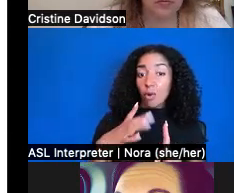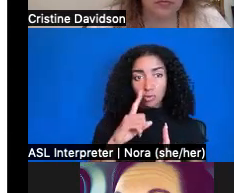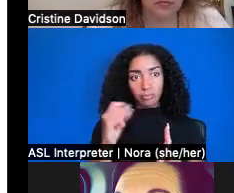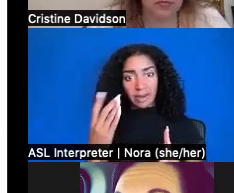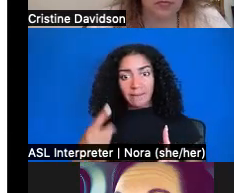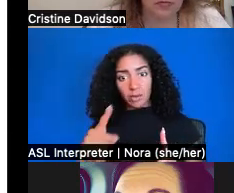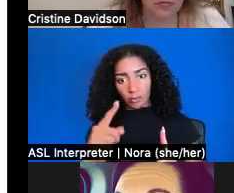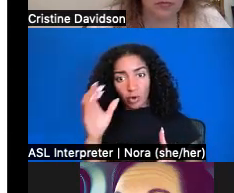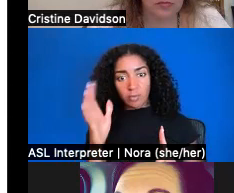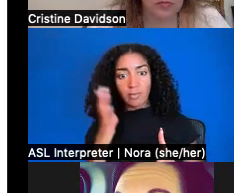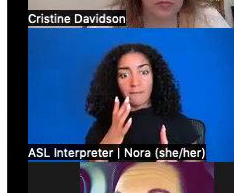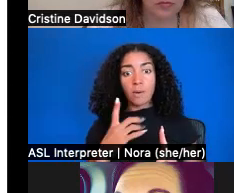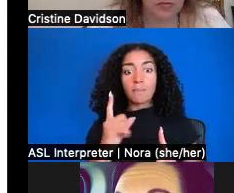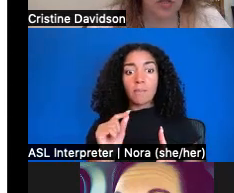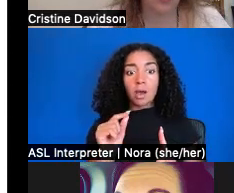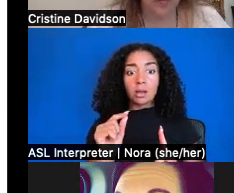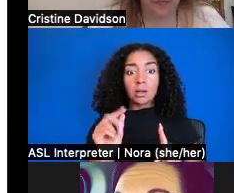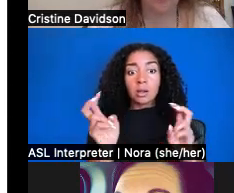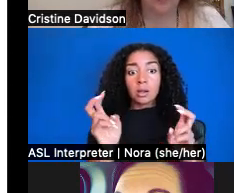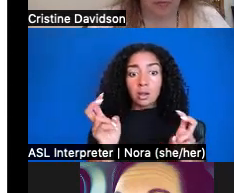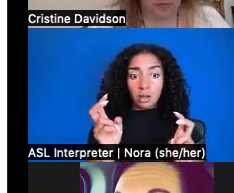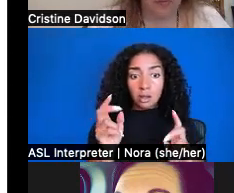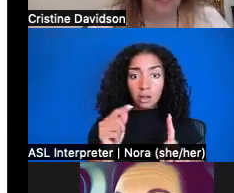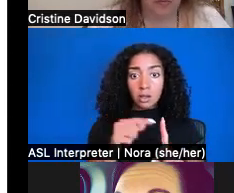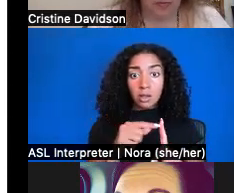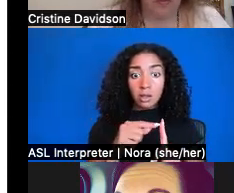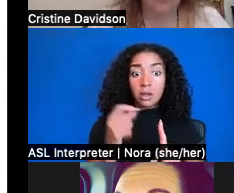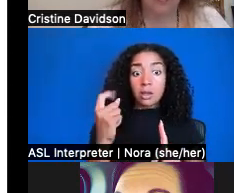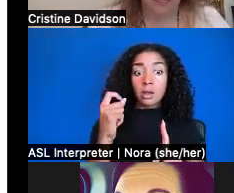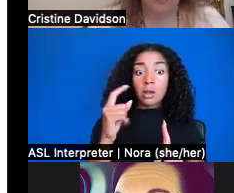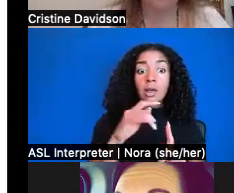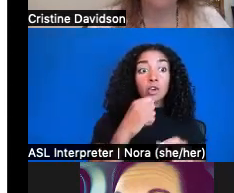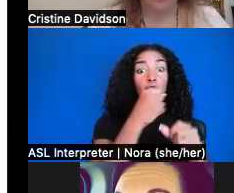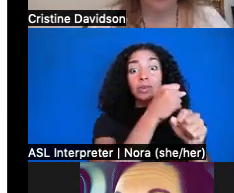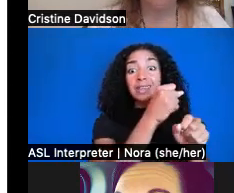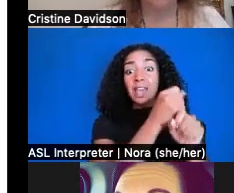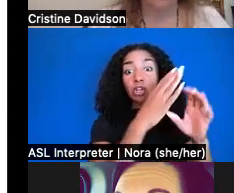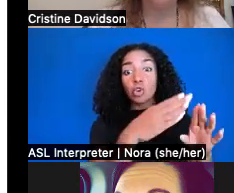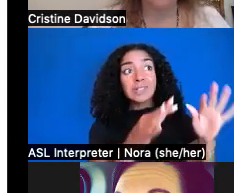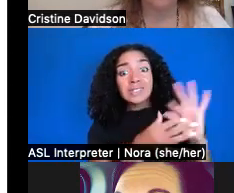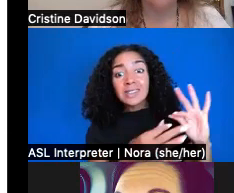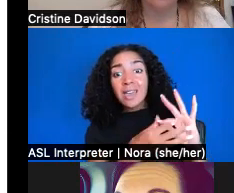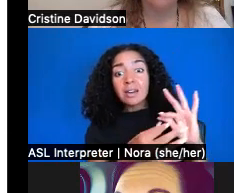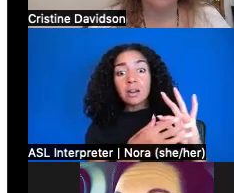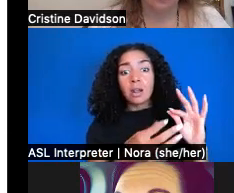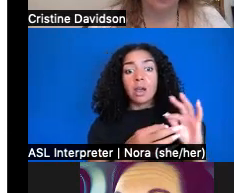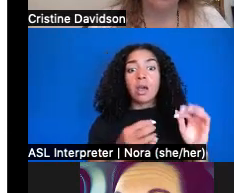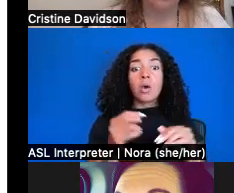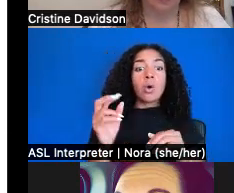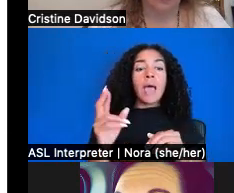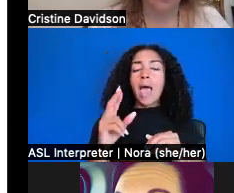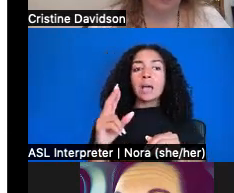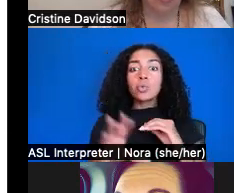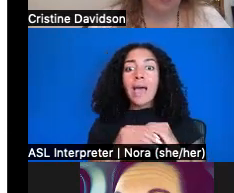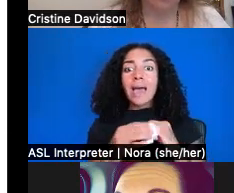it. Tukashila said, Creator said, and we began like, you're special. You're supposed to